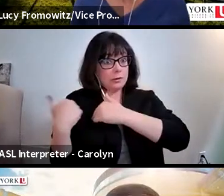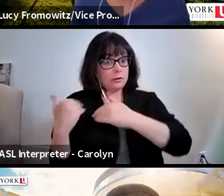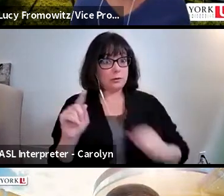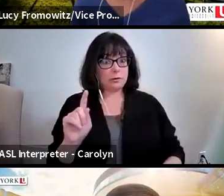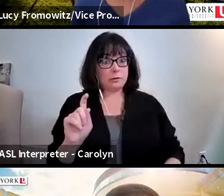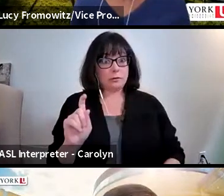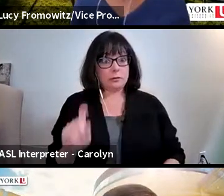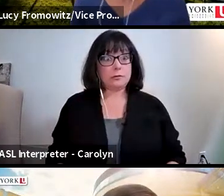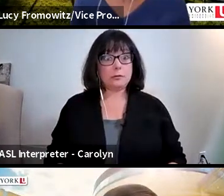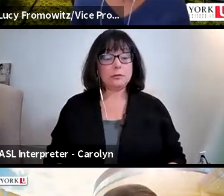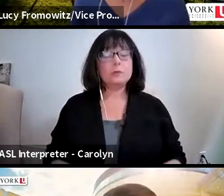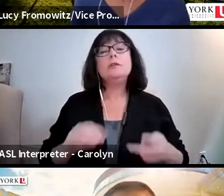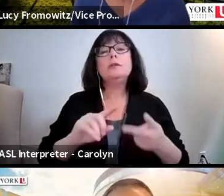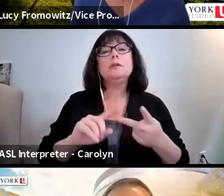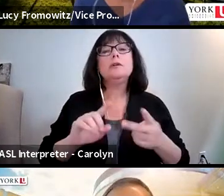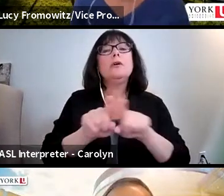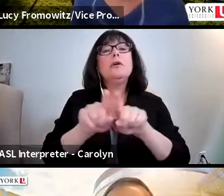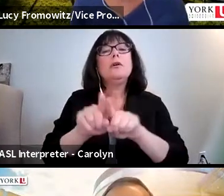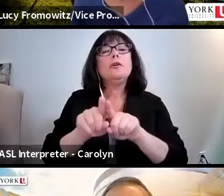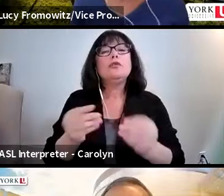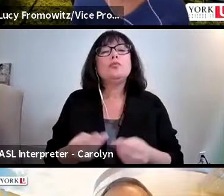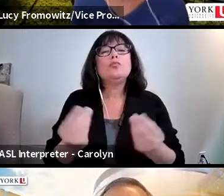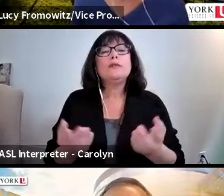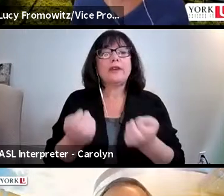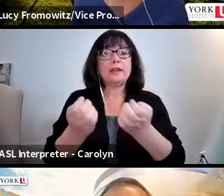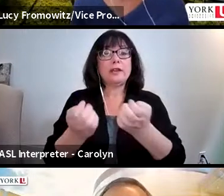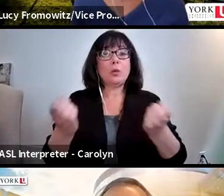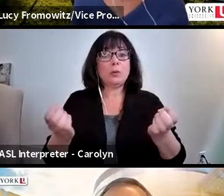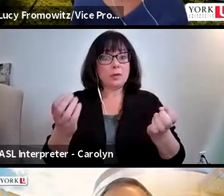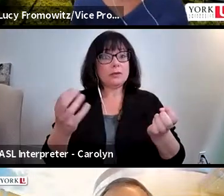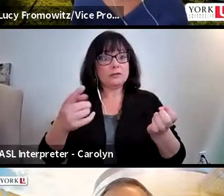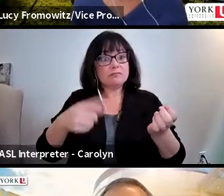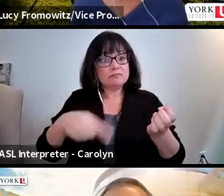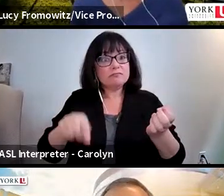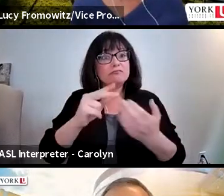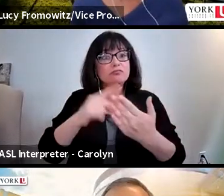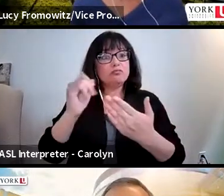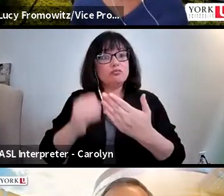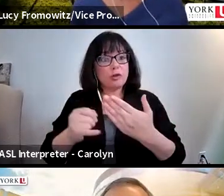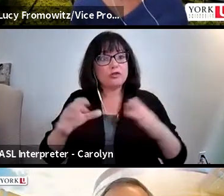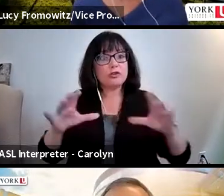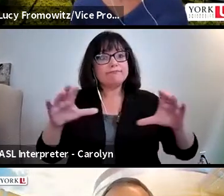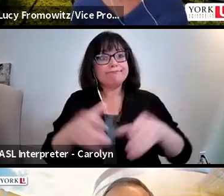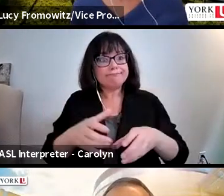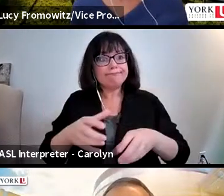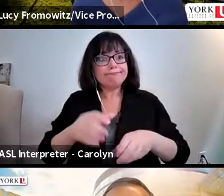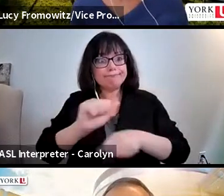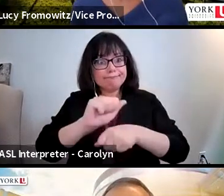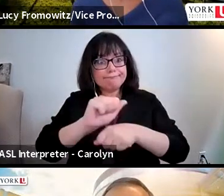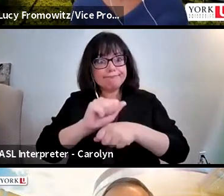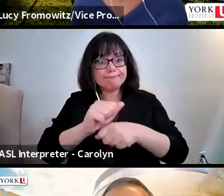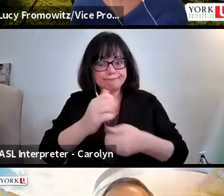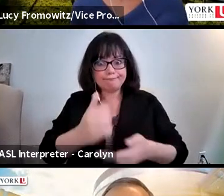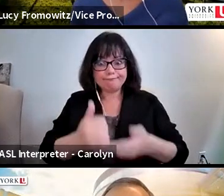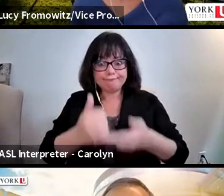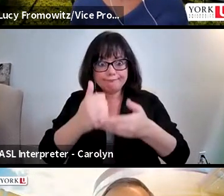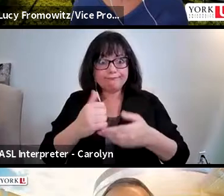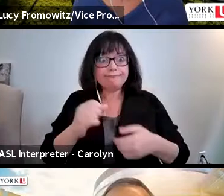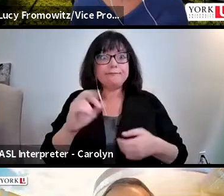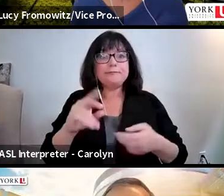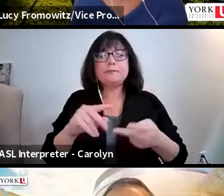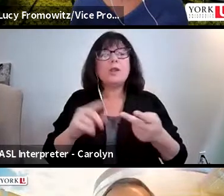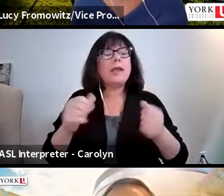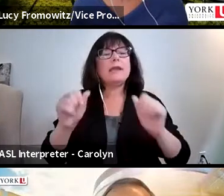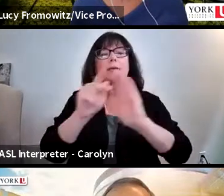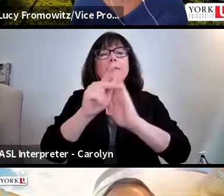students for these projects? And are there any liability issues that faculty members should consider, or any policies that the university has put in